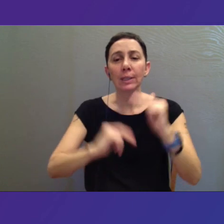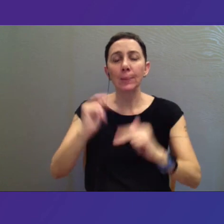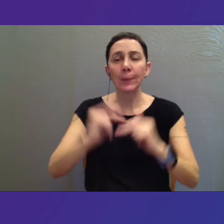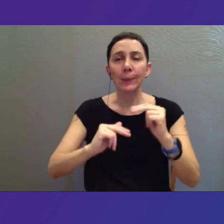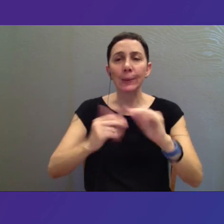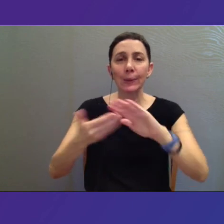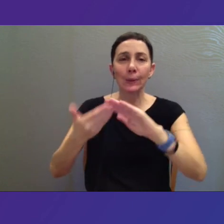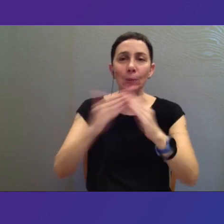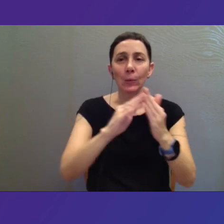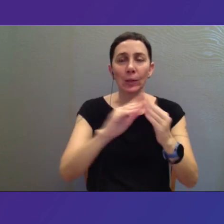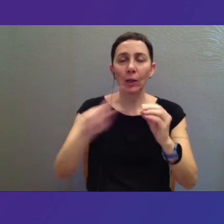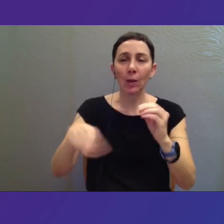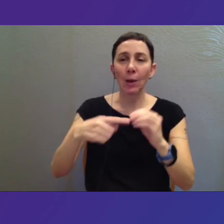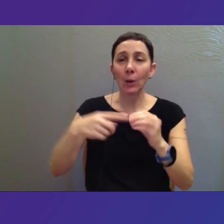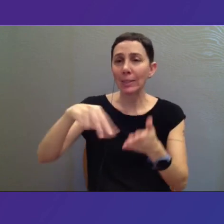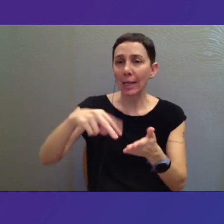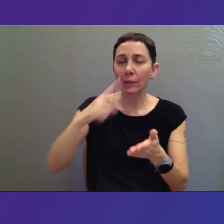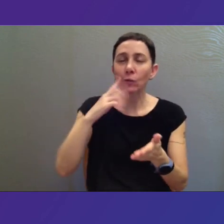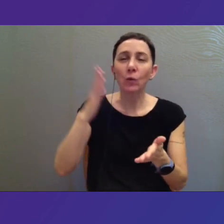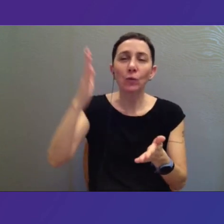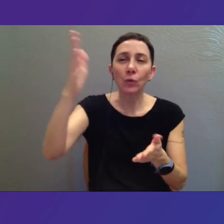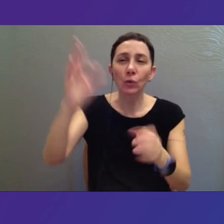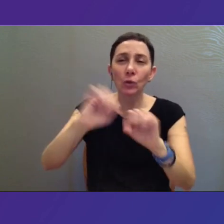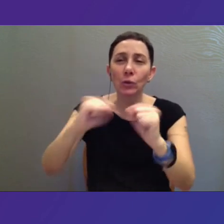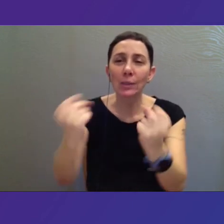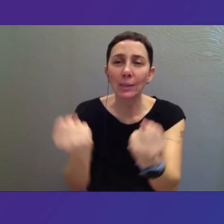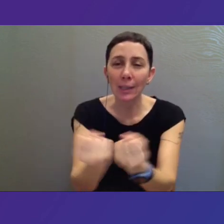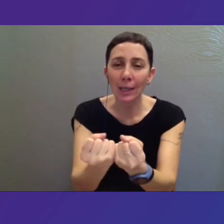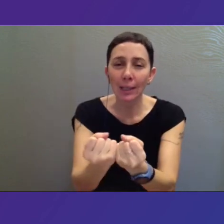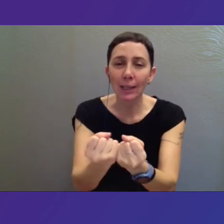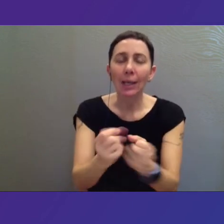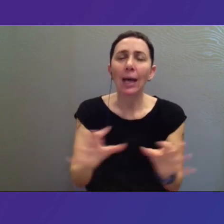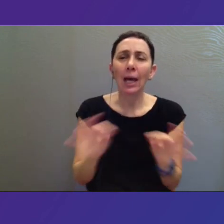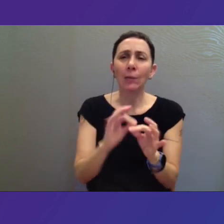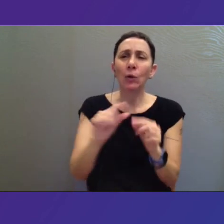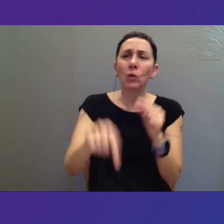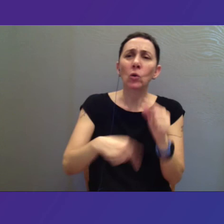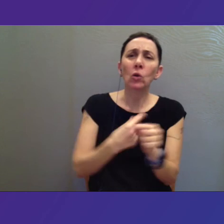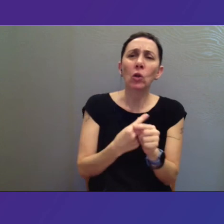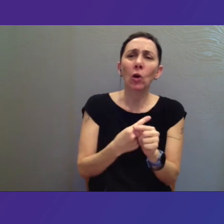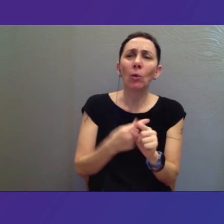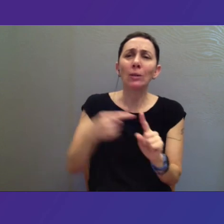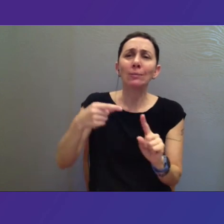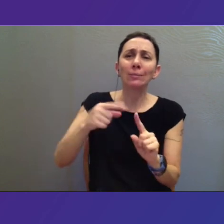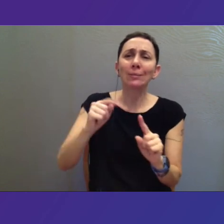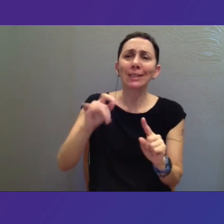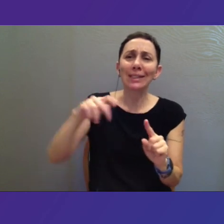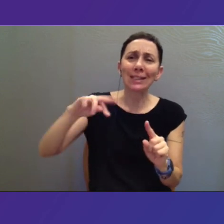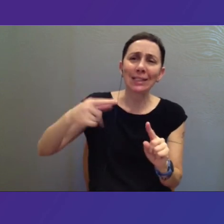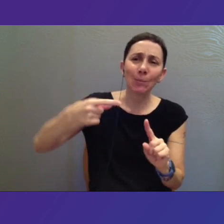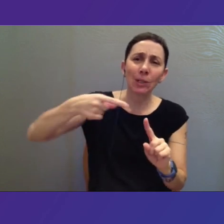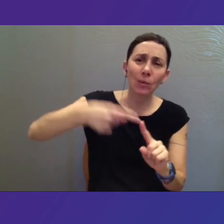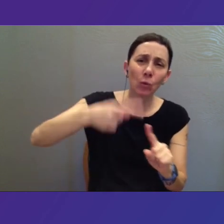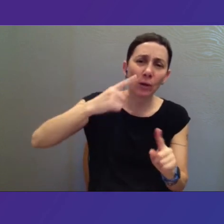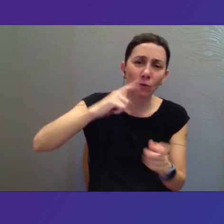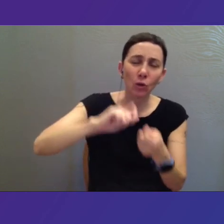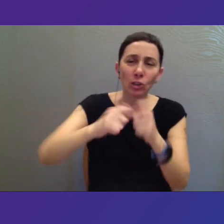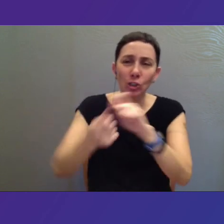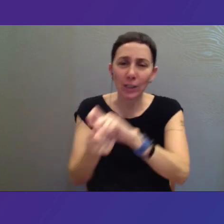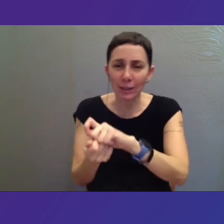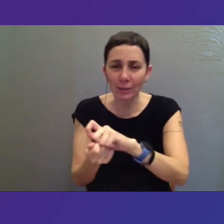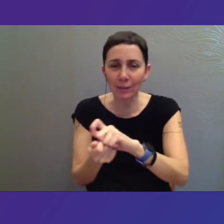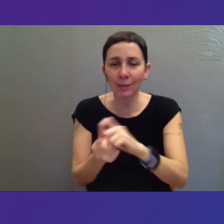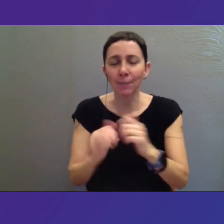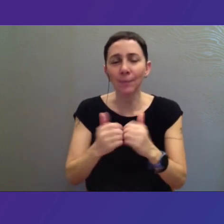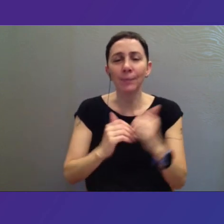future society. At an important global tipping point for change, this conversation forecasts what building community around